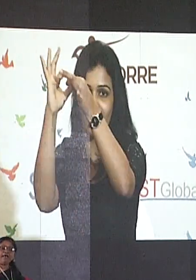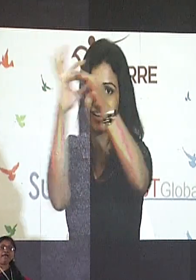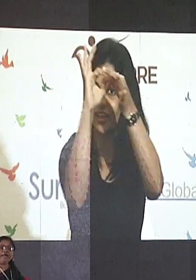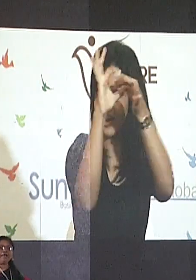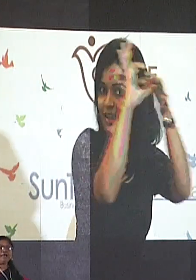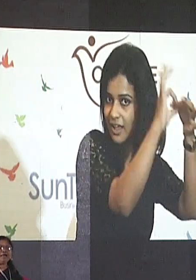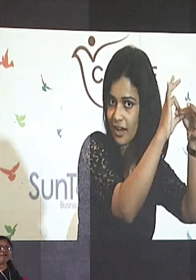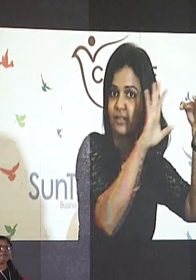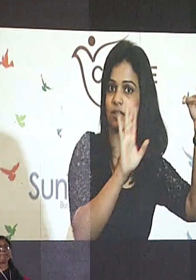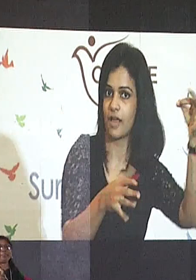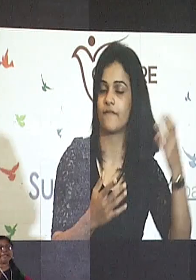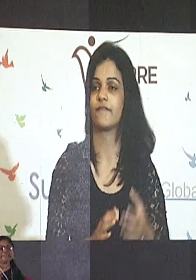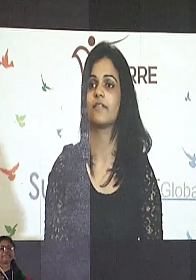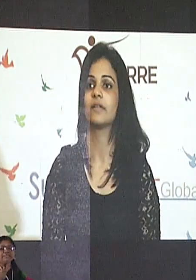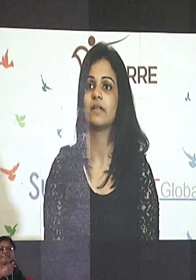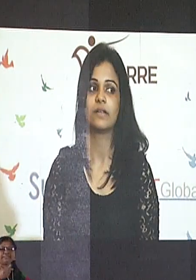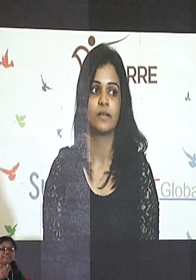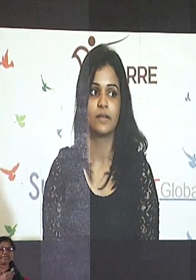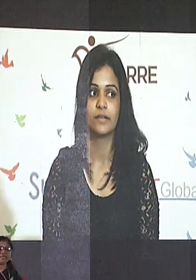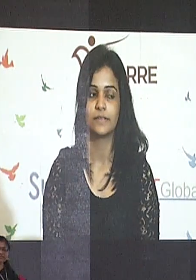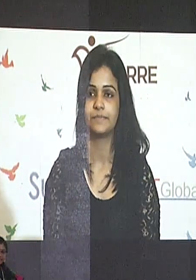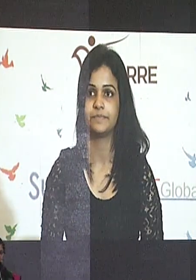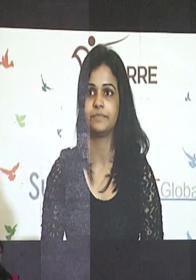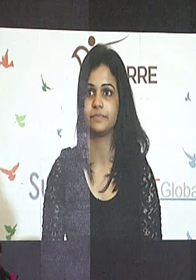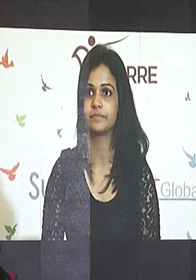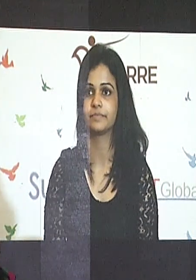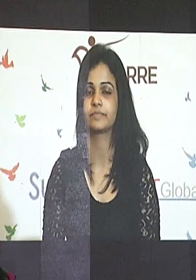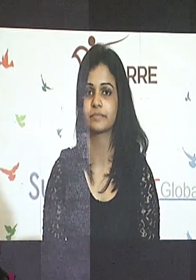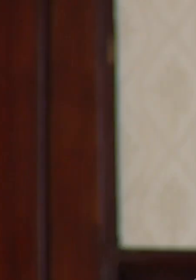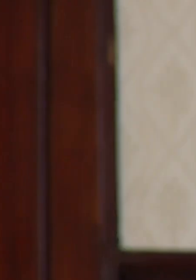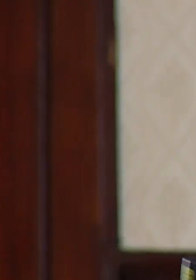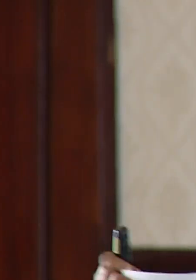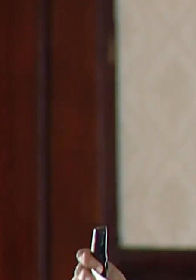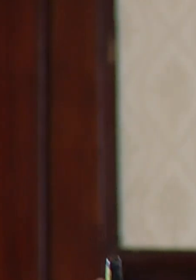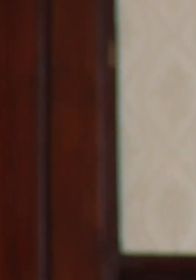Sa. That's the chakra therapy.